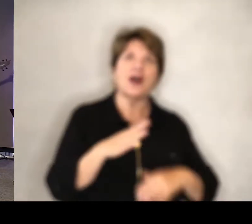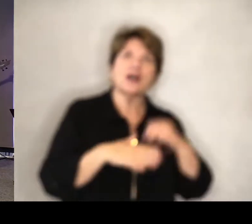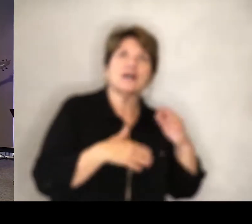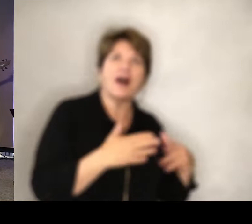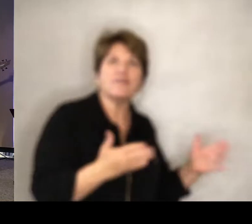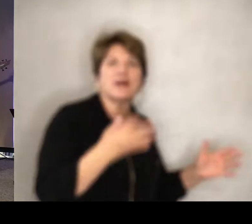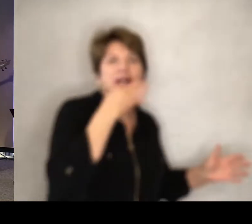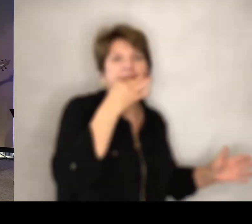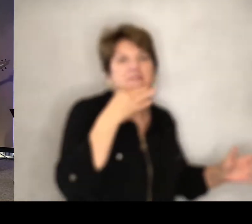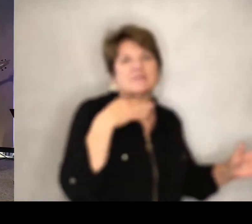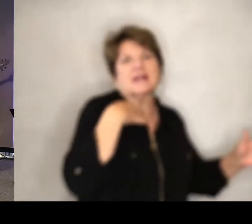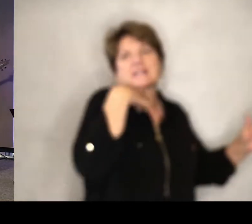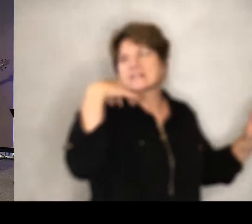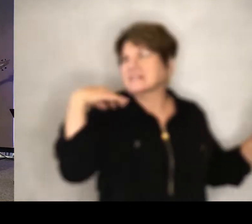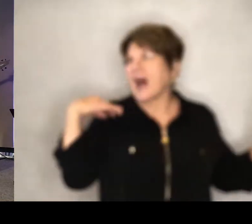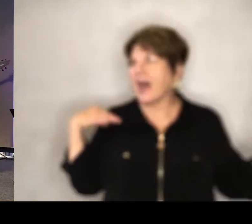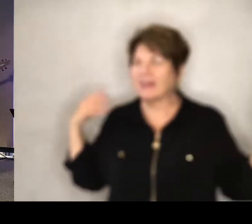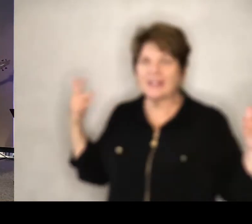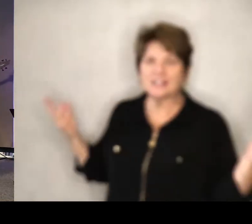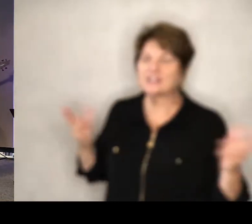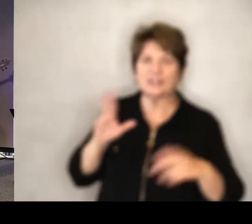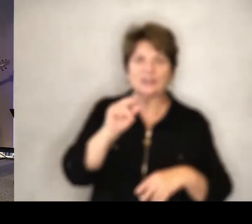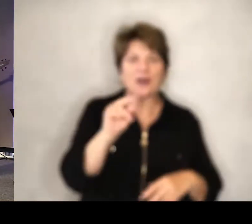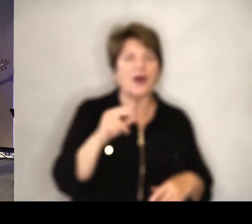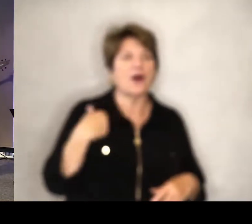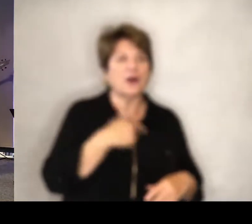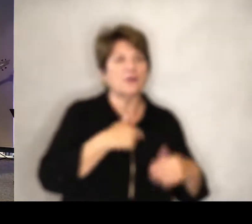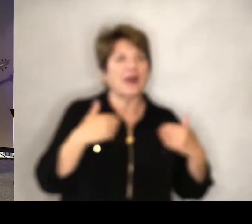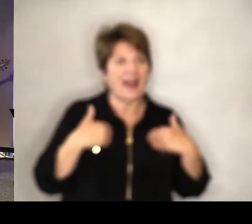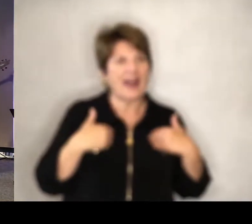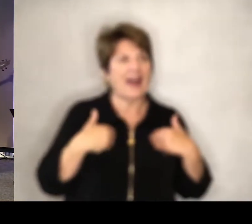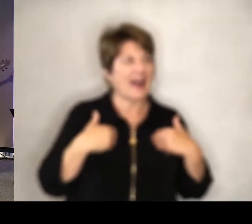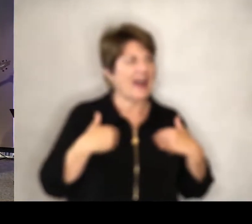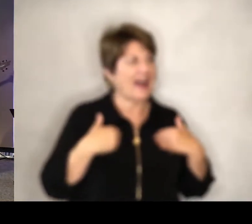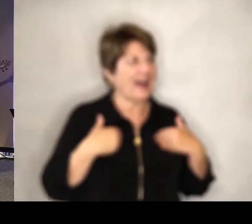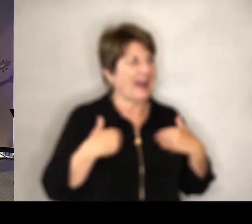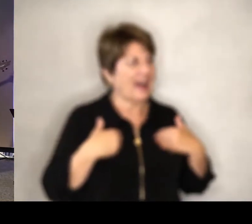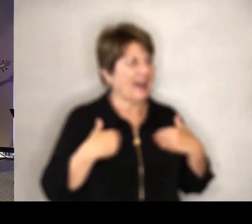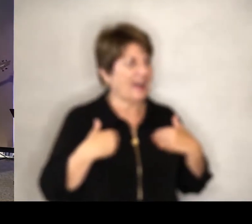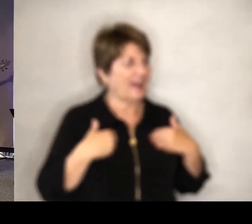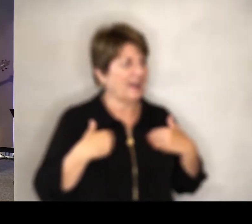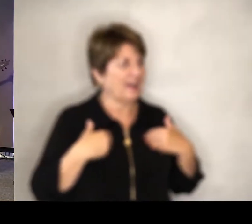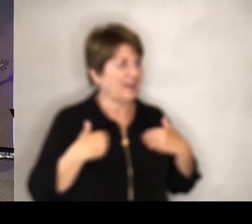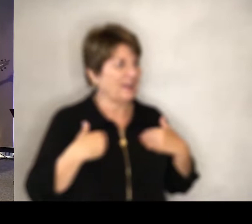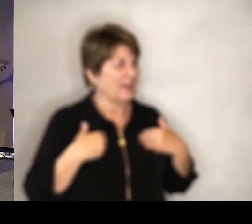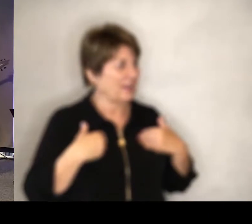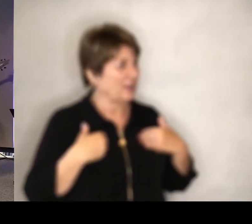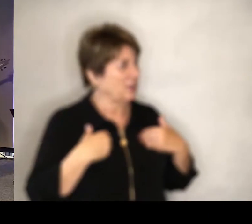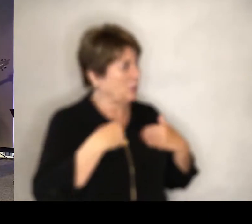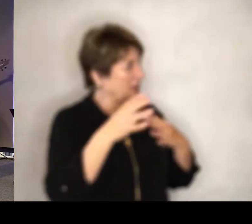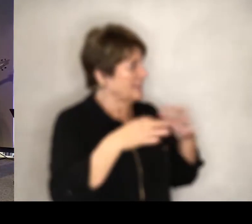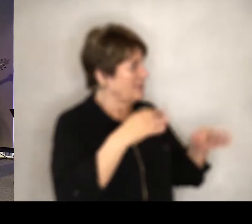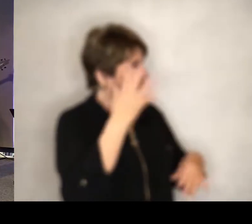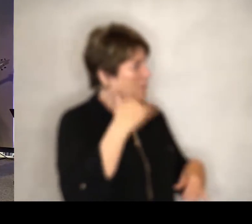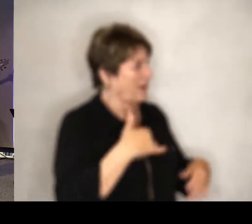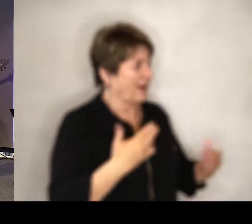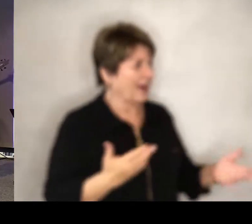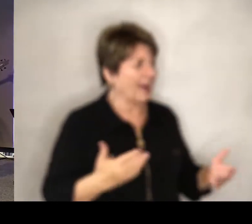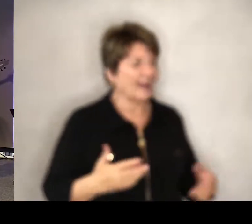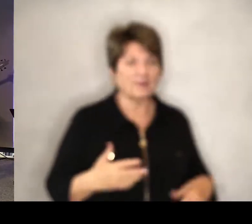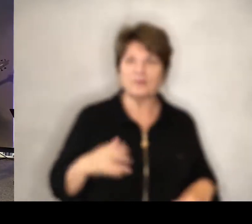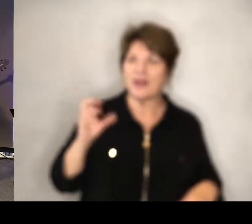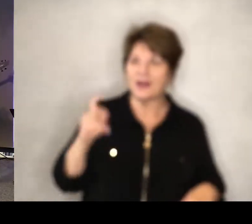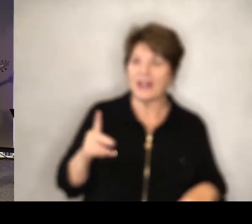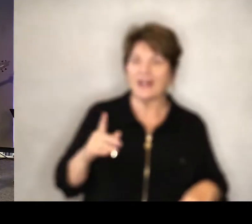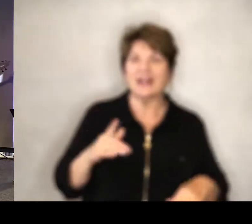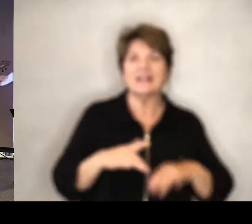and stylish, and they have... No, because we have a lot going on. Are we starting with this one? Do we want to start with why we're wearing an apron? I think that's probably the best thing to do.